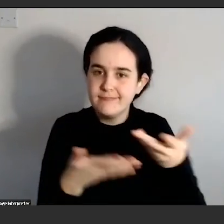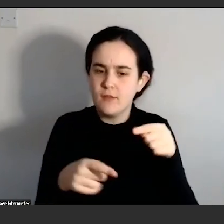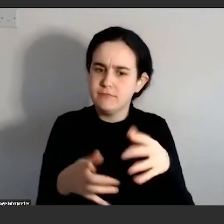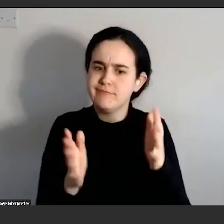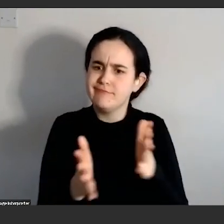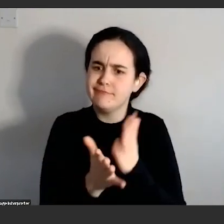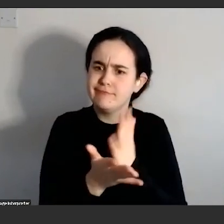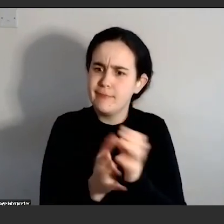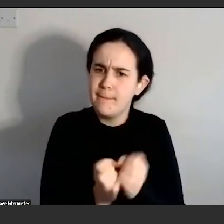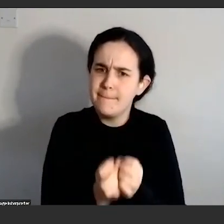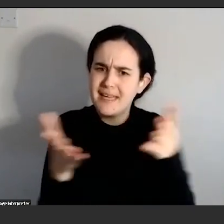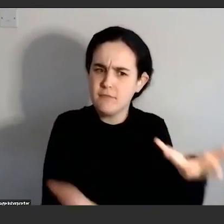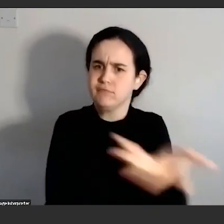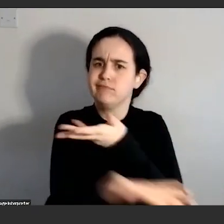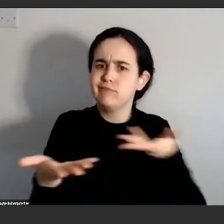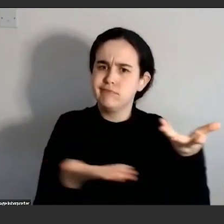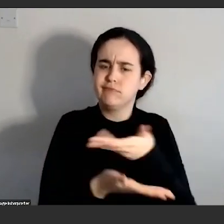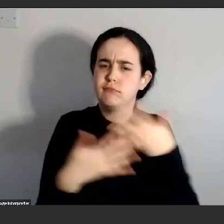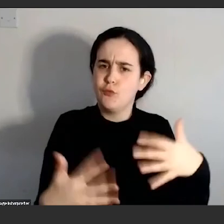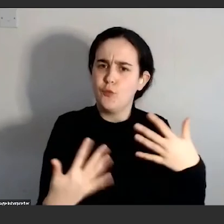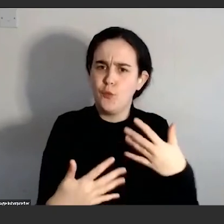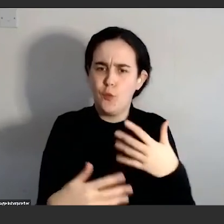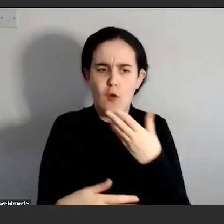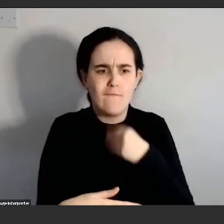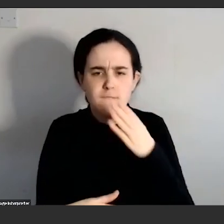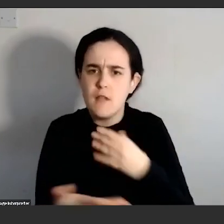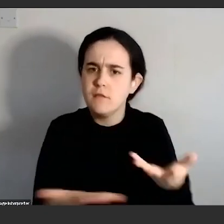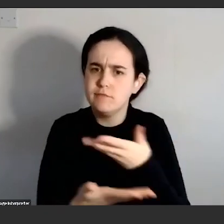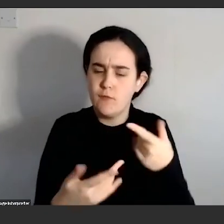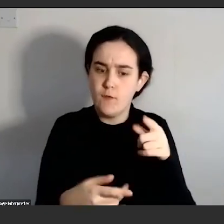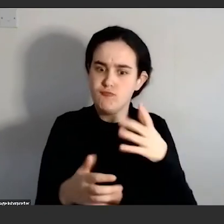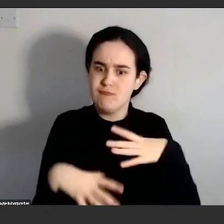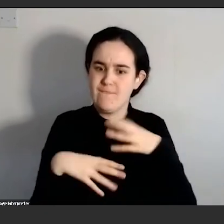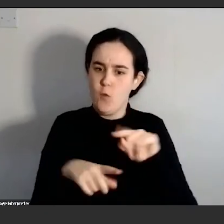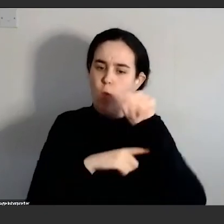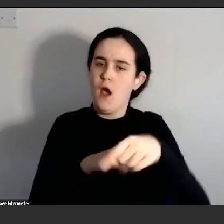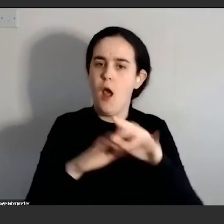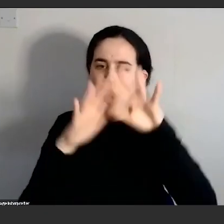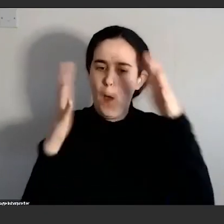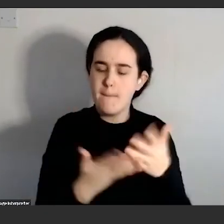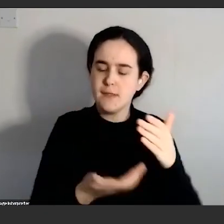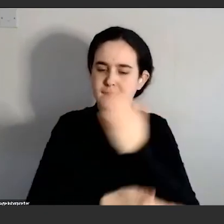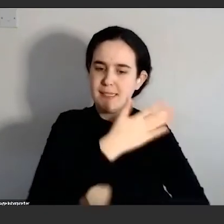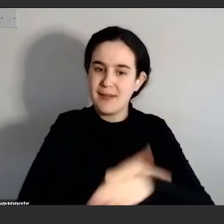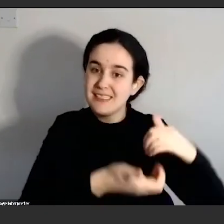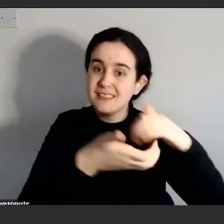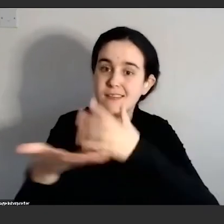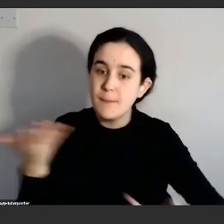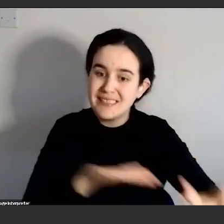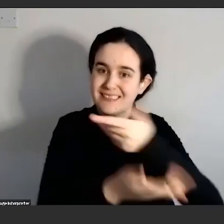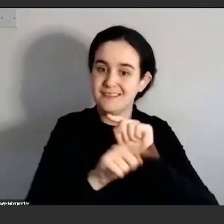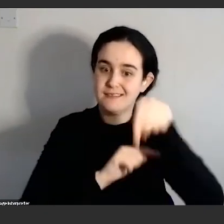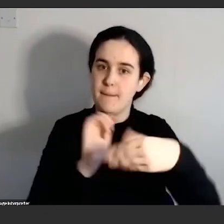with disabilities. Vladimir, I am projecting forward to the Global Disability Summit, which is